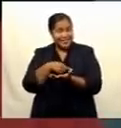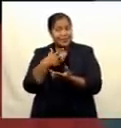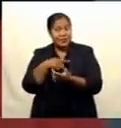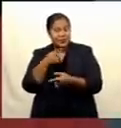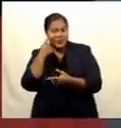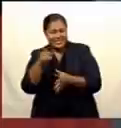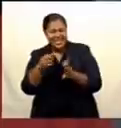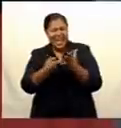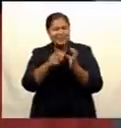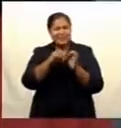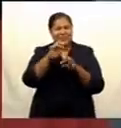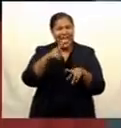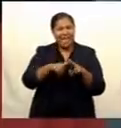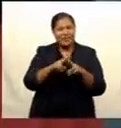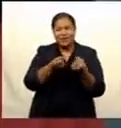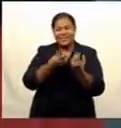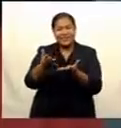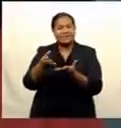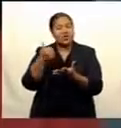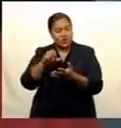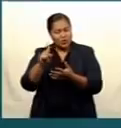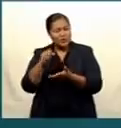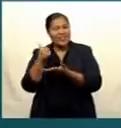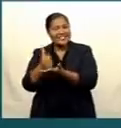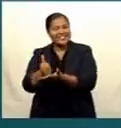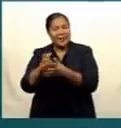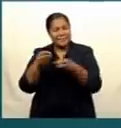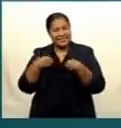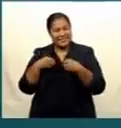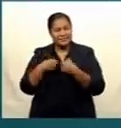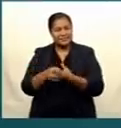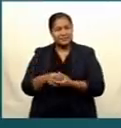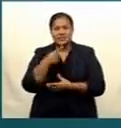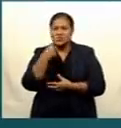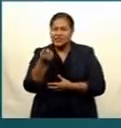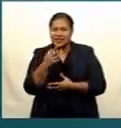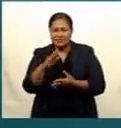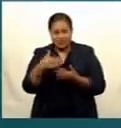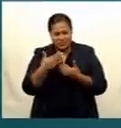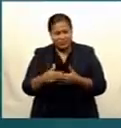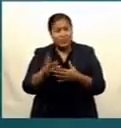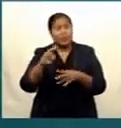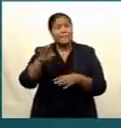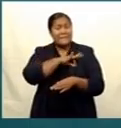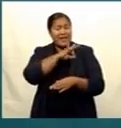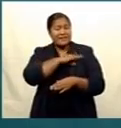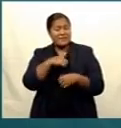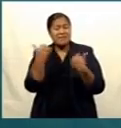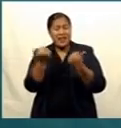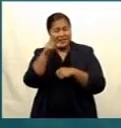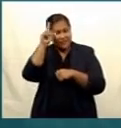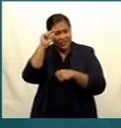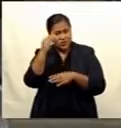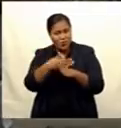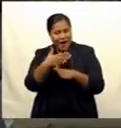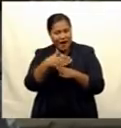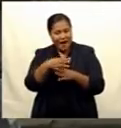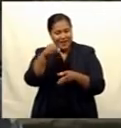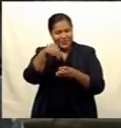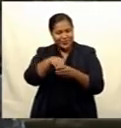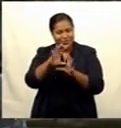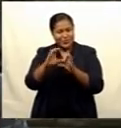out, and use that facility to assist businesses. She adds the flow-on effect will benefit many Fijians employed in the business